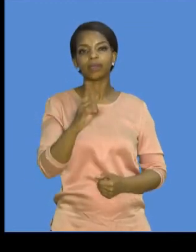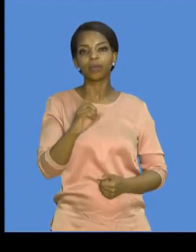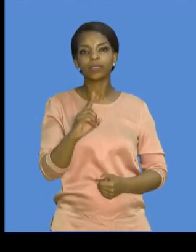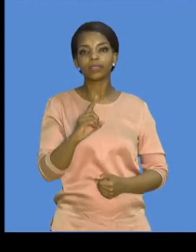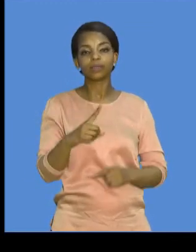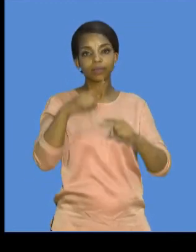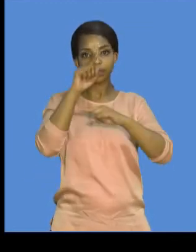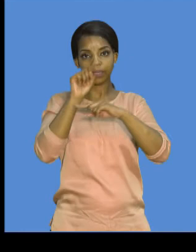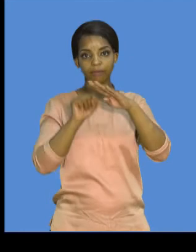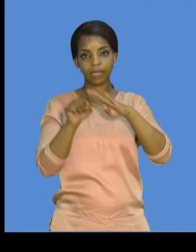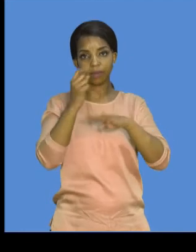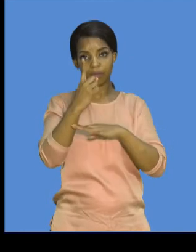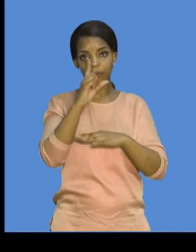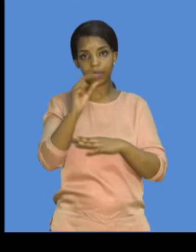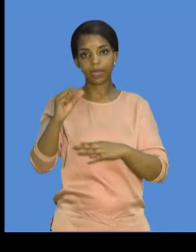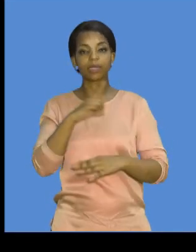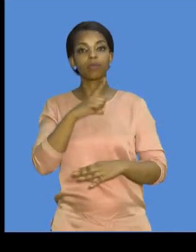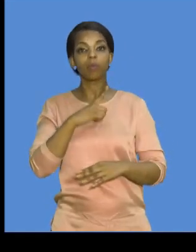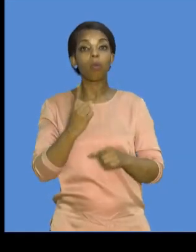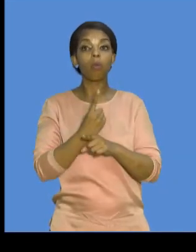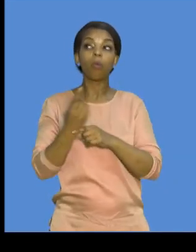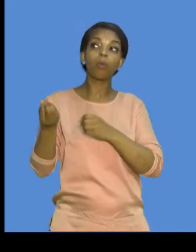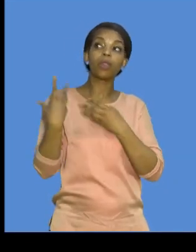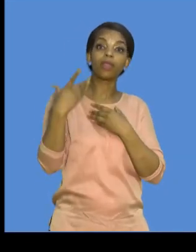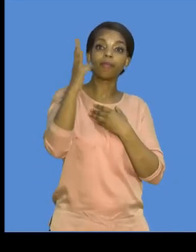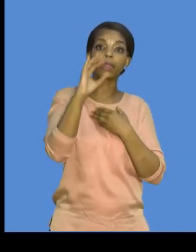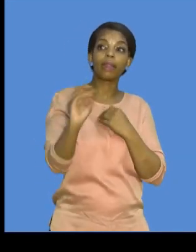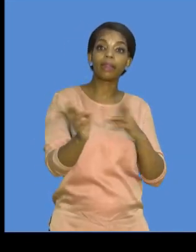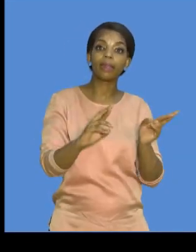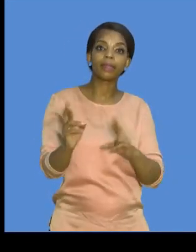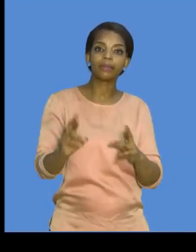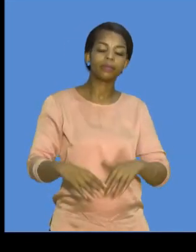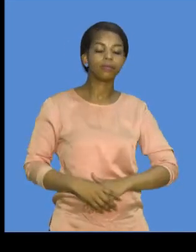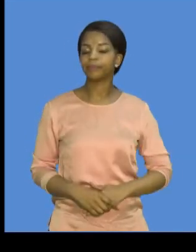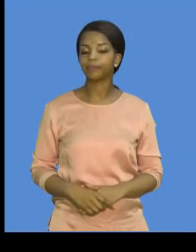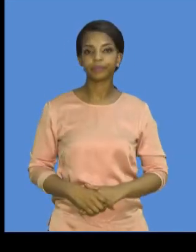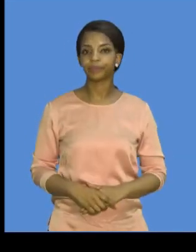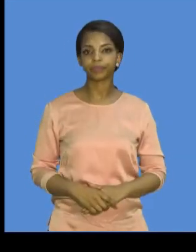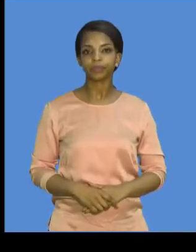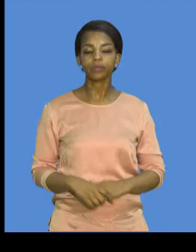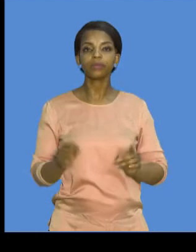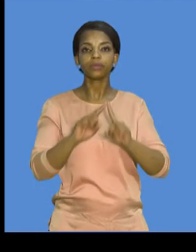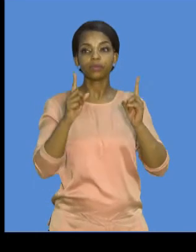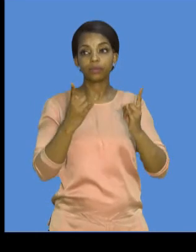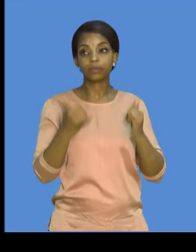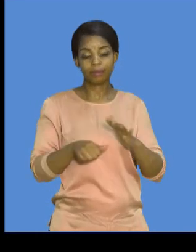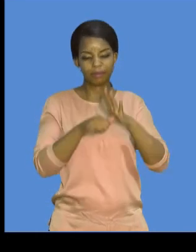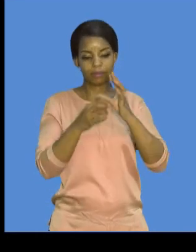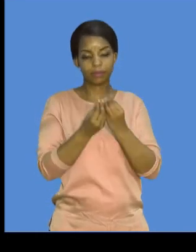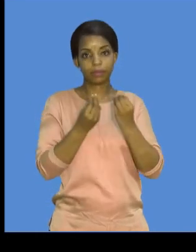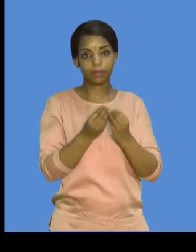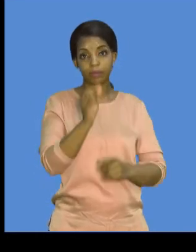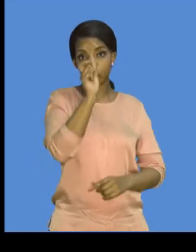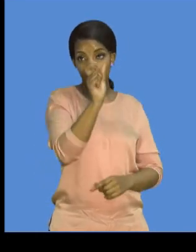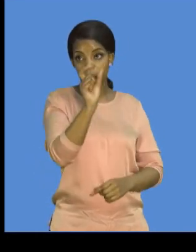we're dealing with calculators or with calculations. Now, our keywords would be the period of compounding,